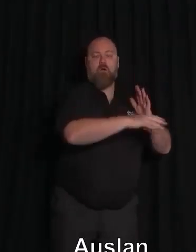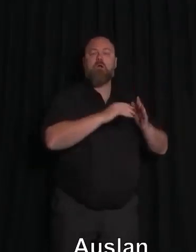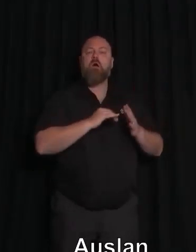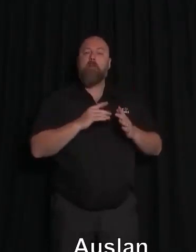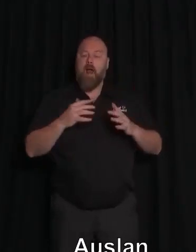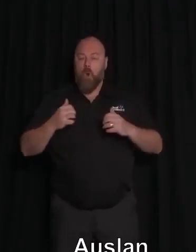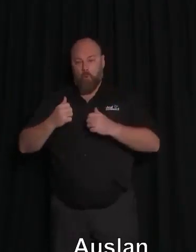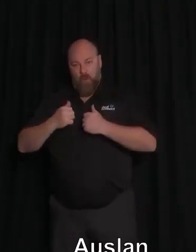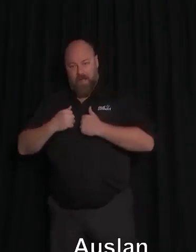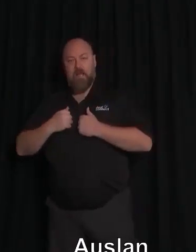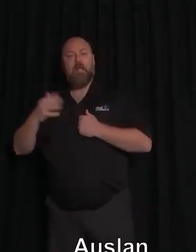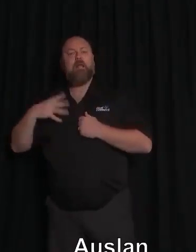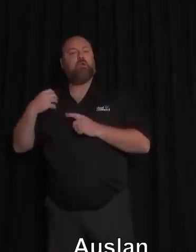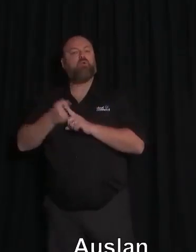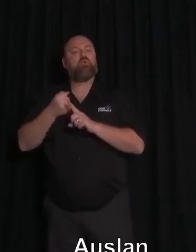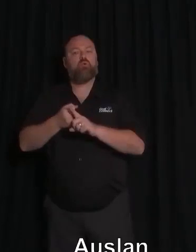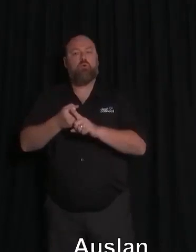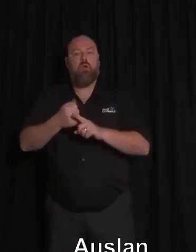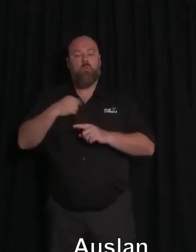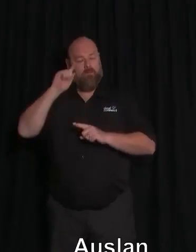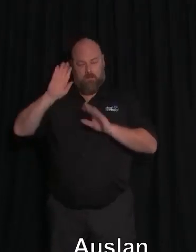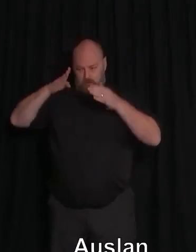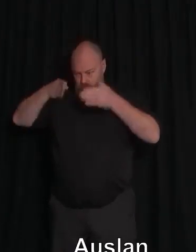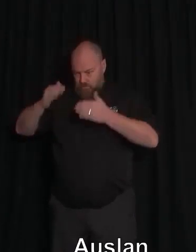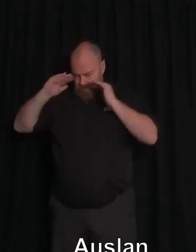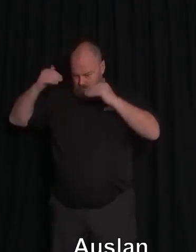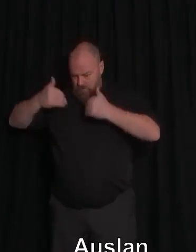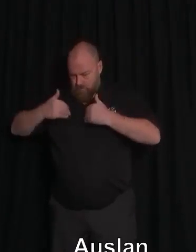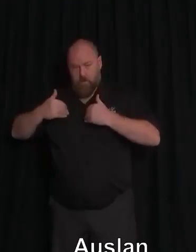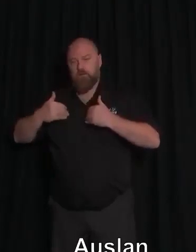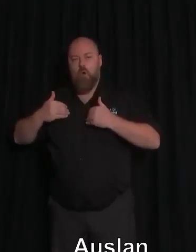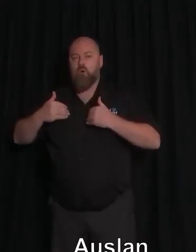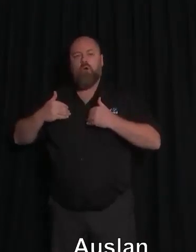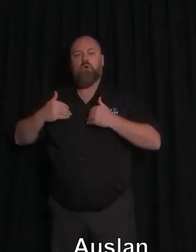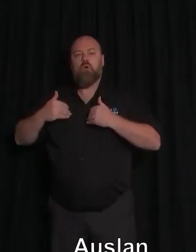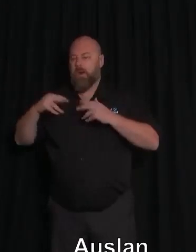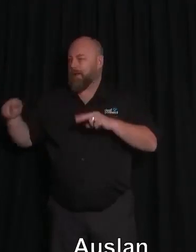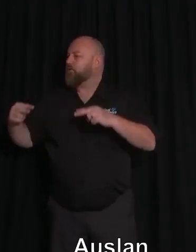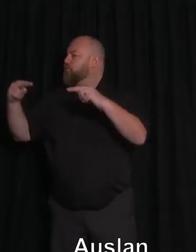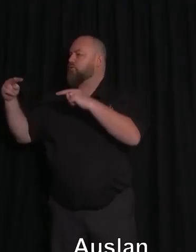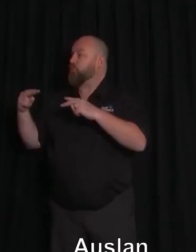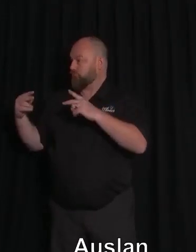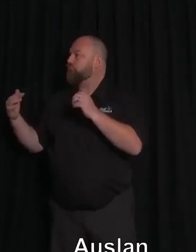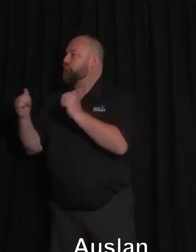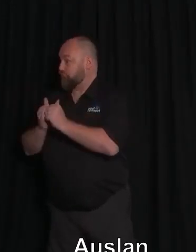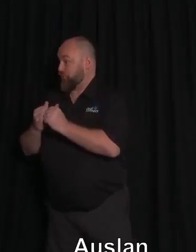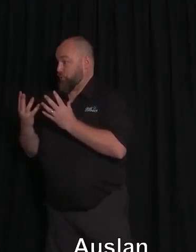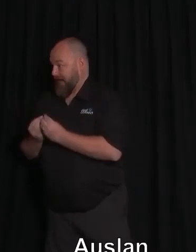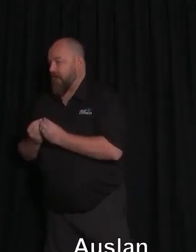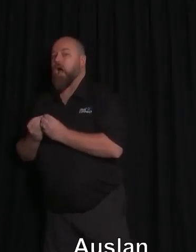think about, our own little box, but need to stand together in solidarity with everyone else. And I think on the global